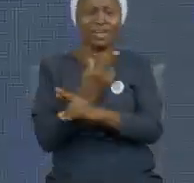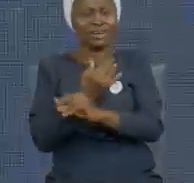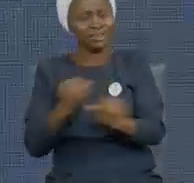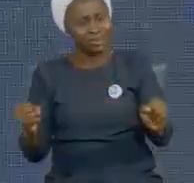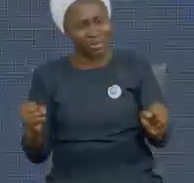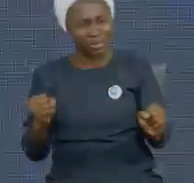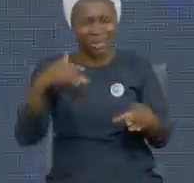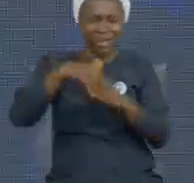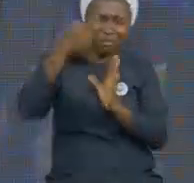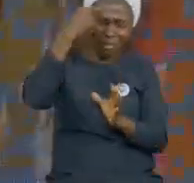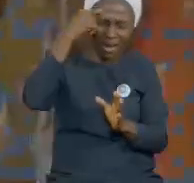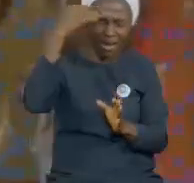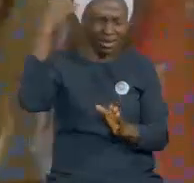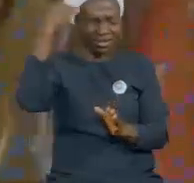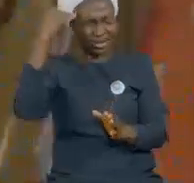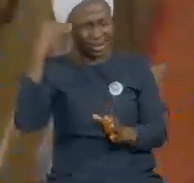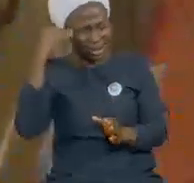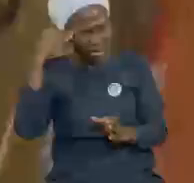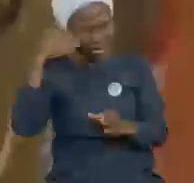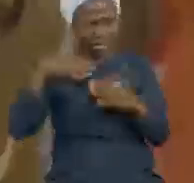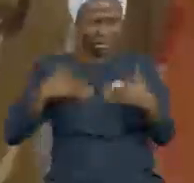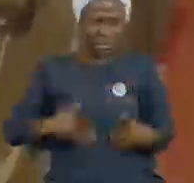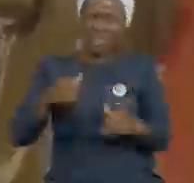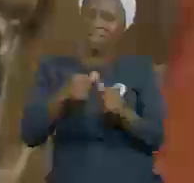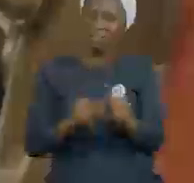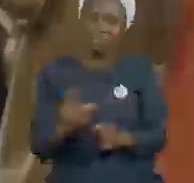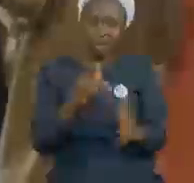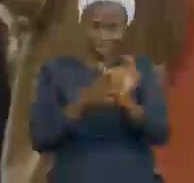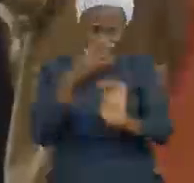everywhere in Jesus' name.